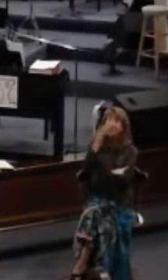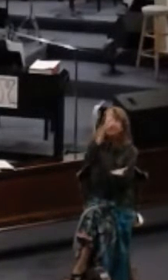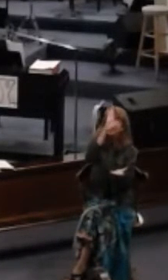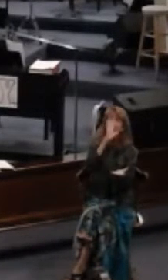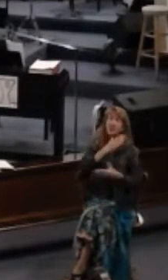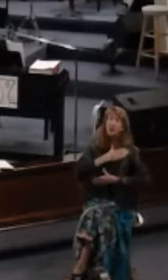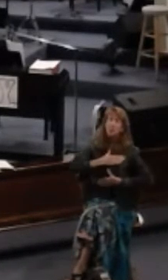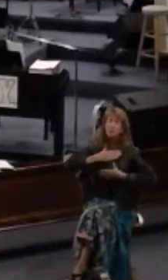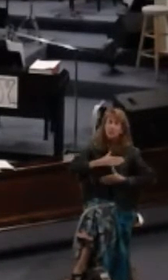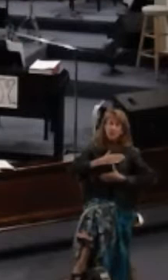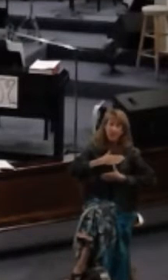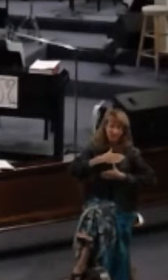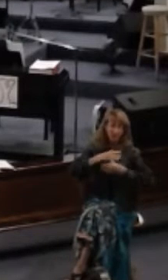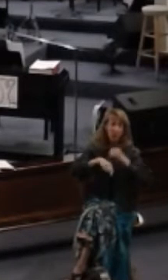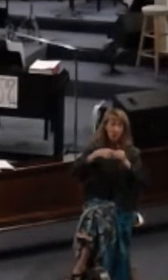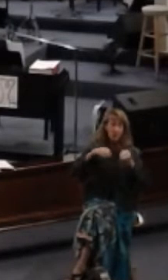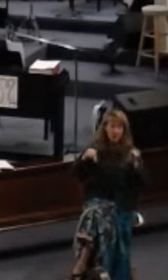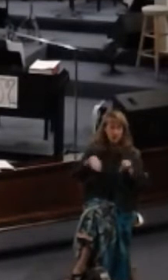we do